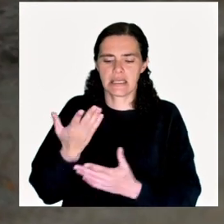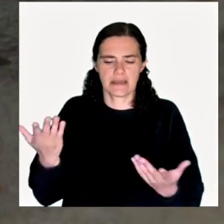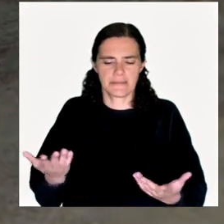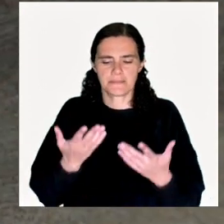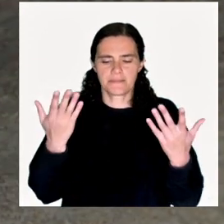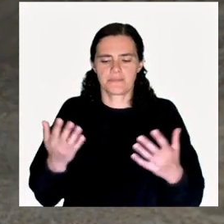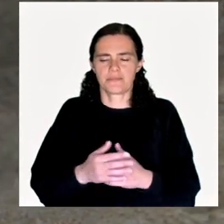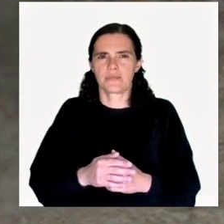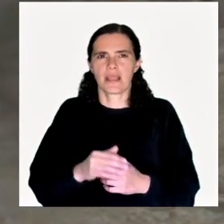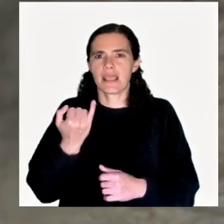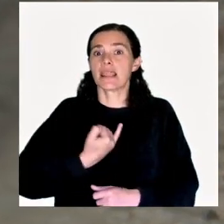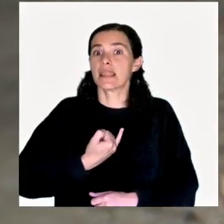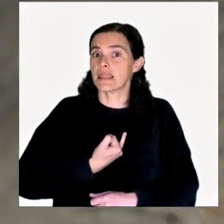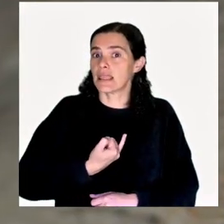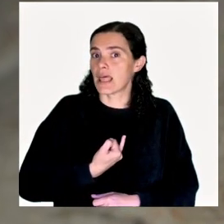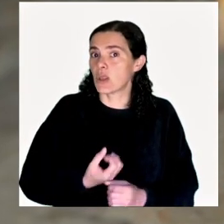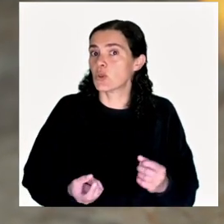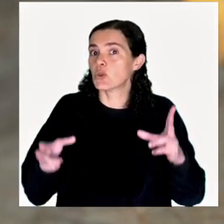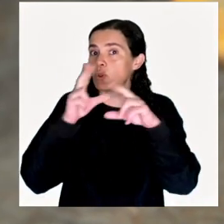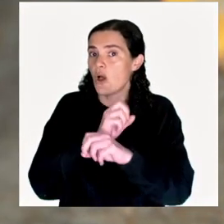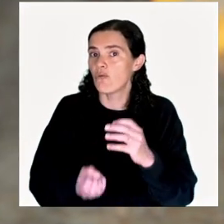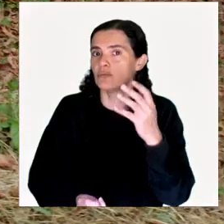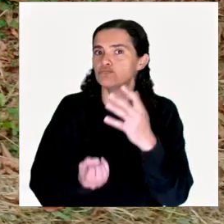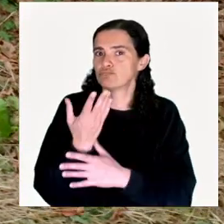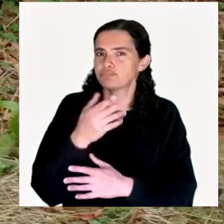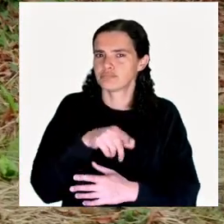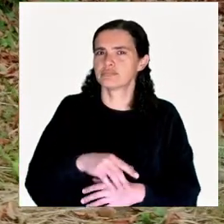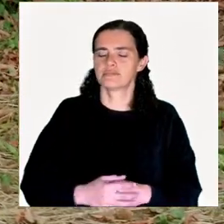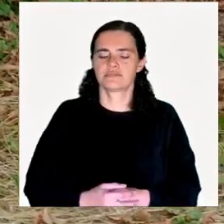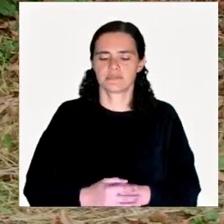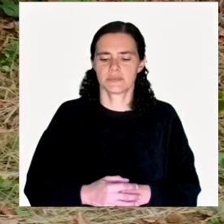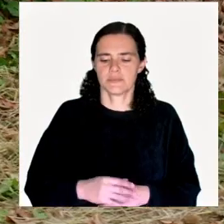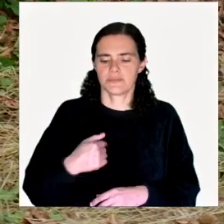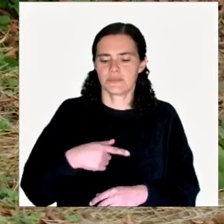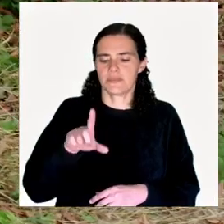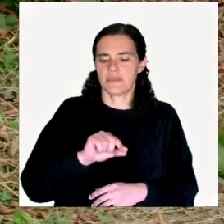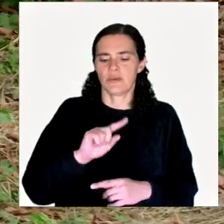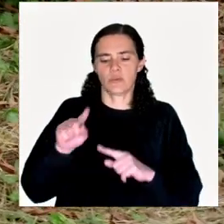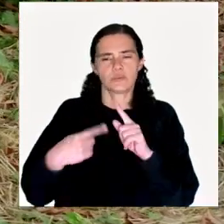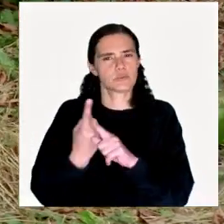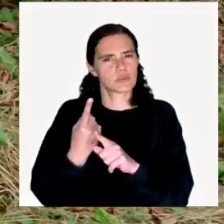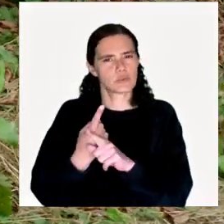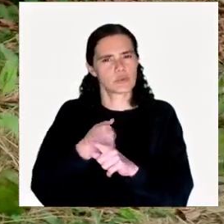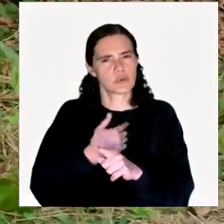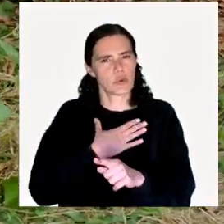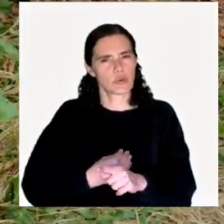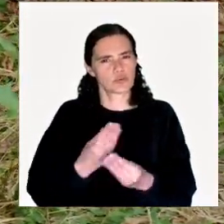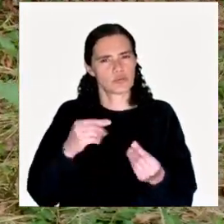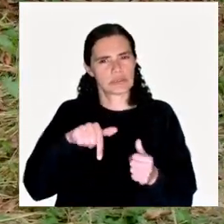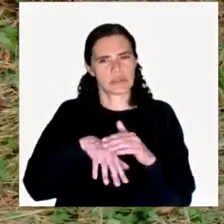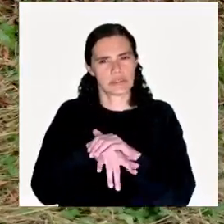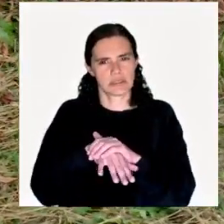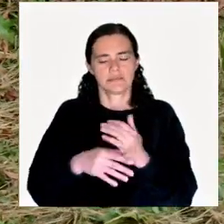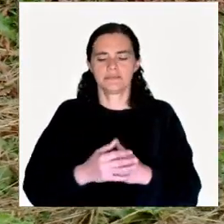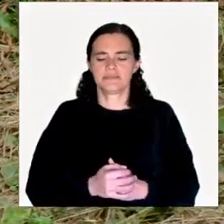creating a new entity, a new identity. What I also very much appreciate in